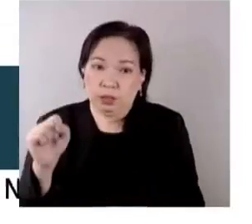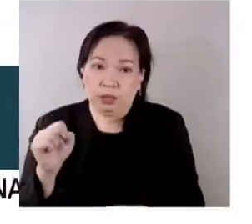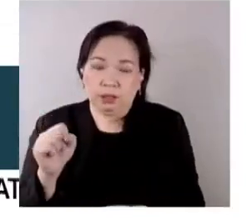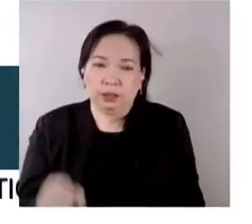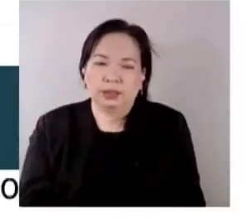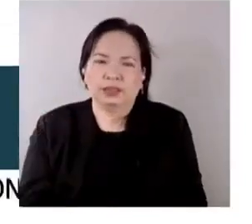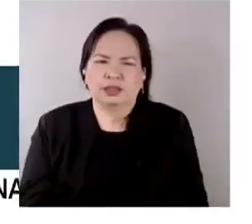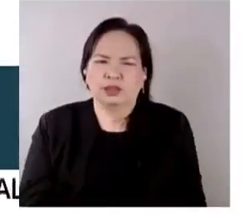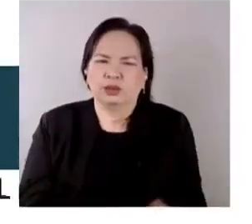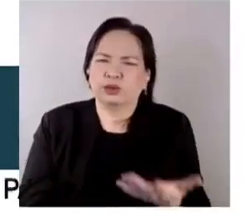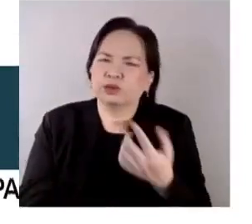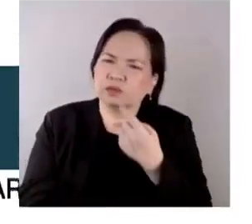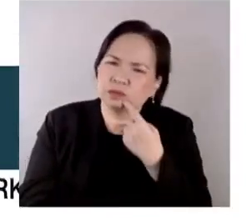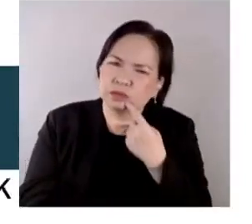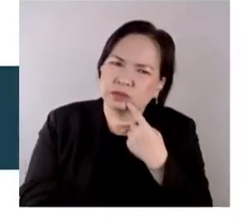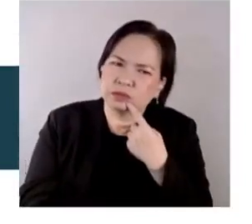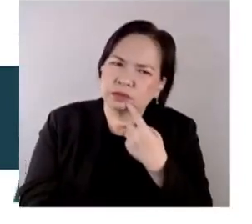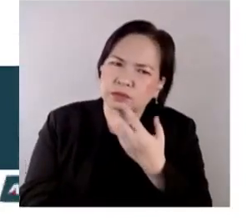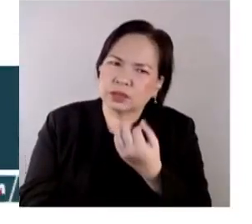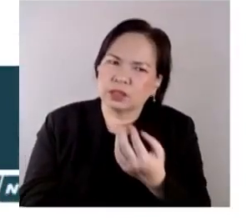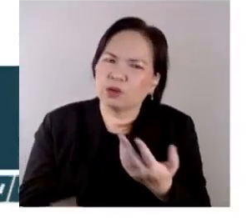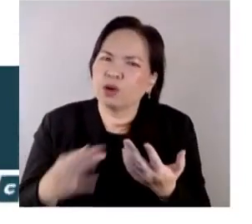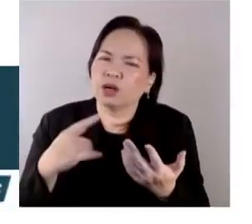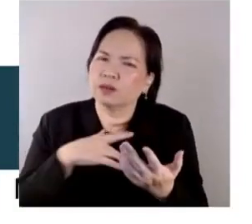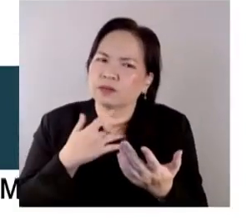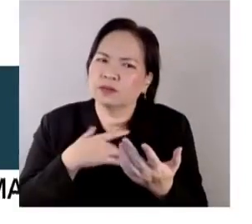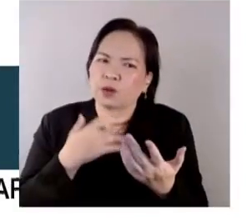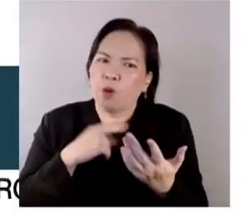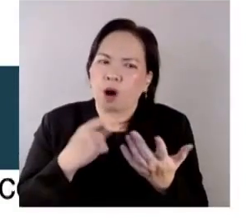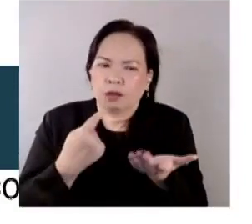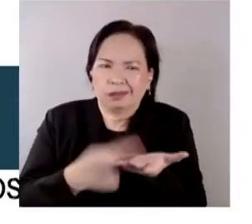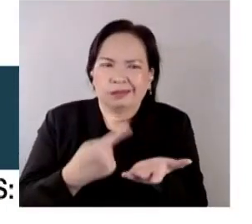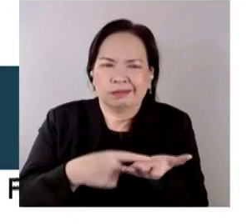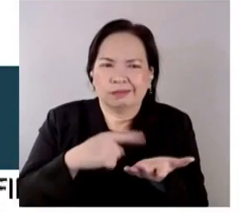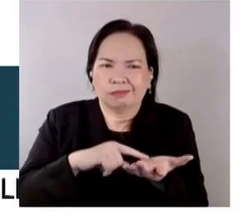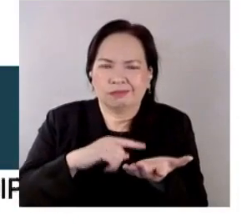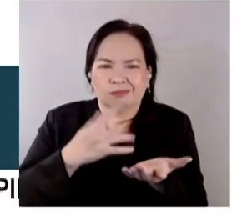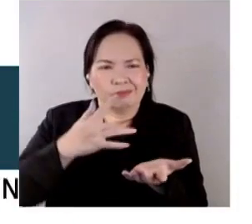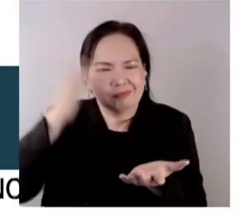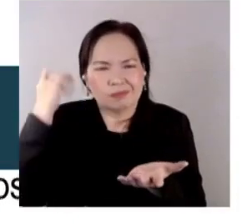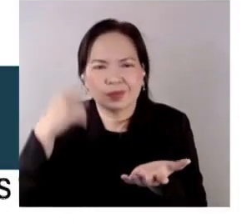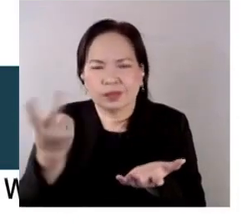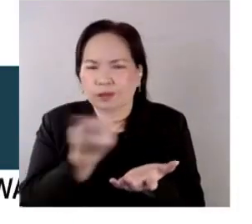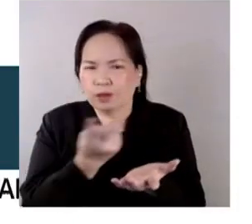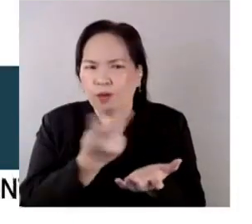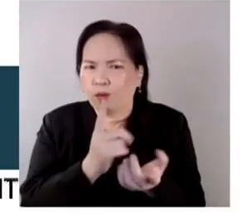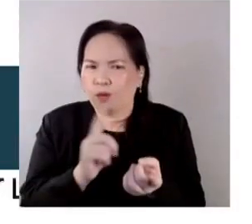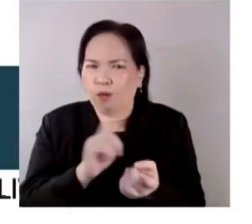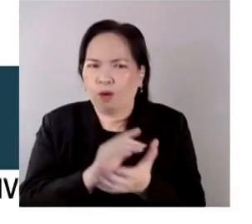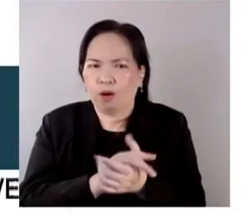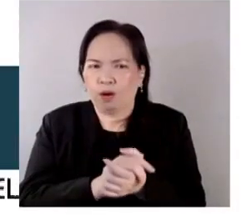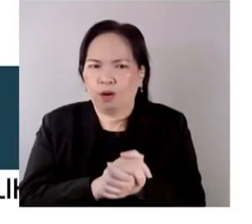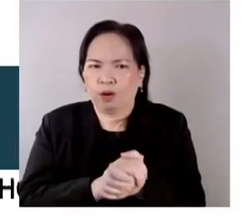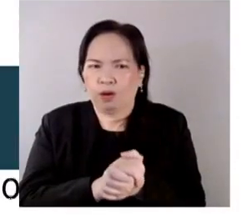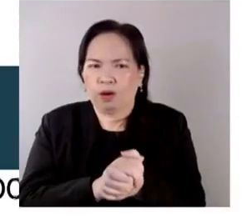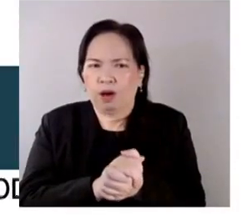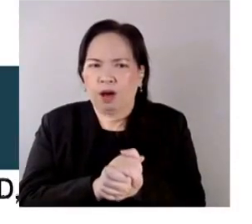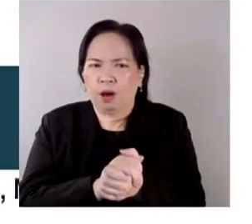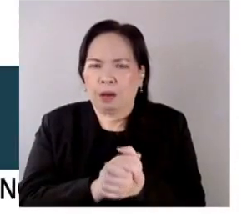So what makes the flashpoint this time around between the U.S. and Beijing and China unmanageable?